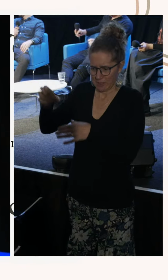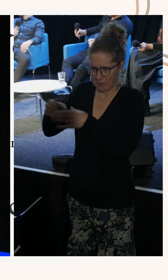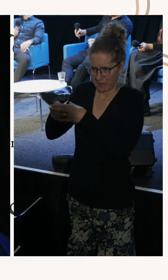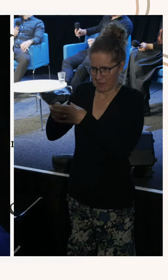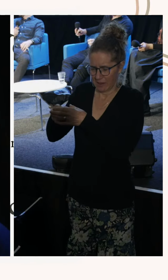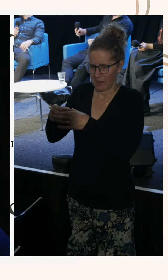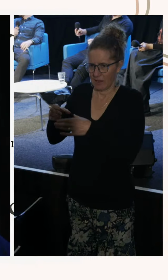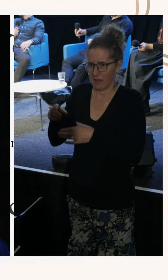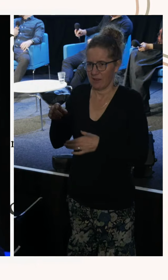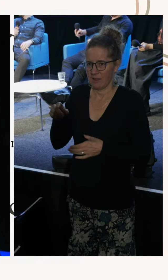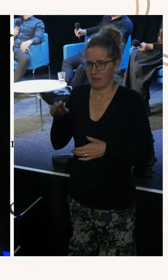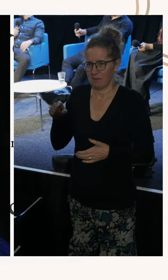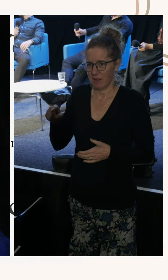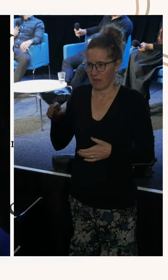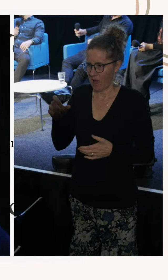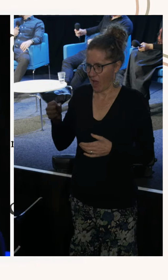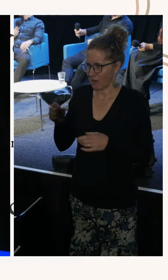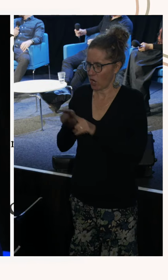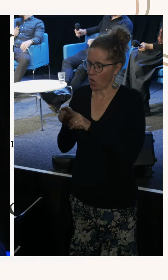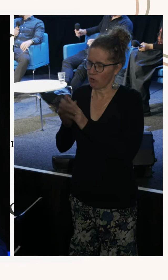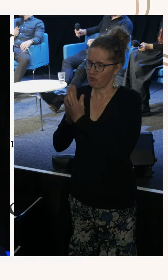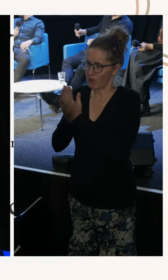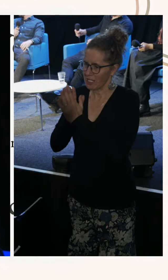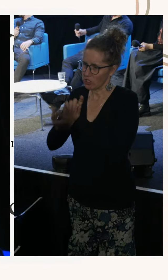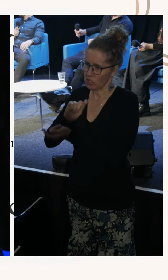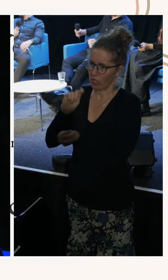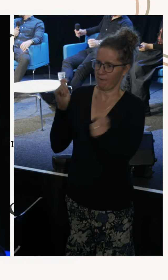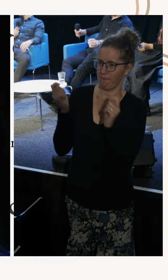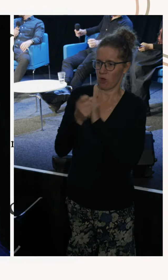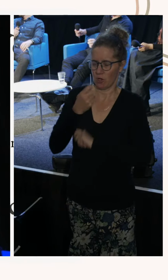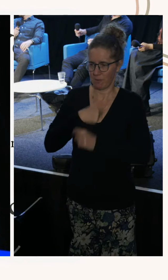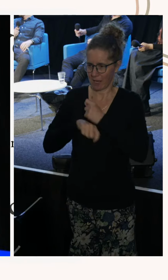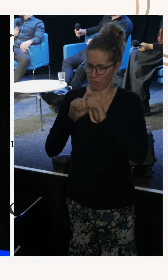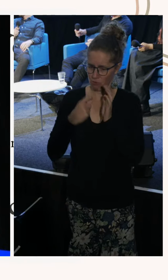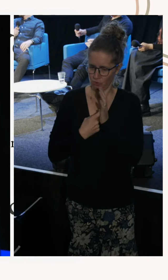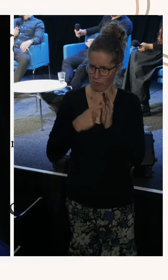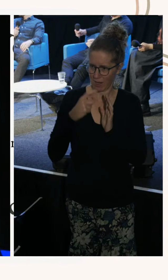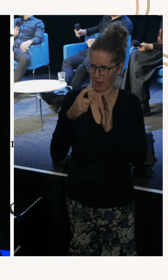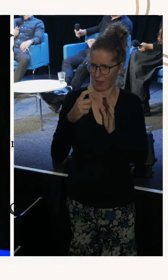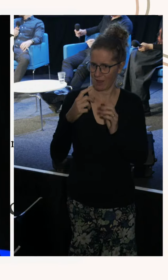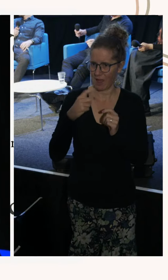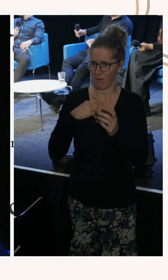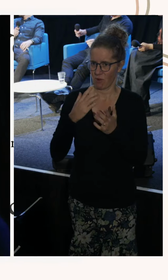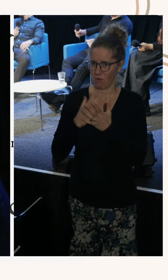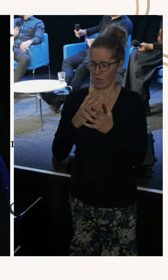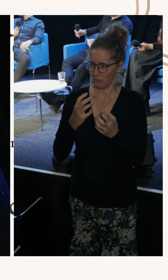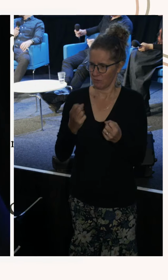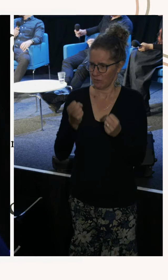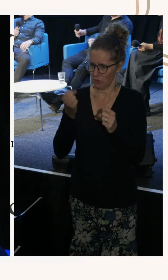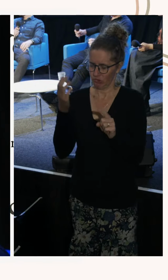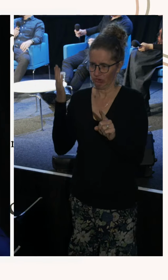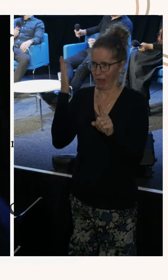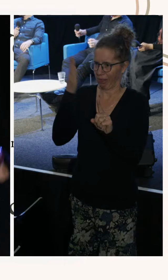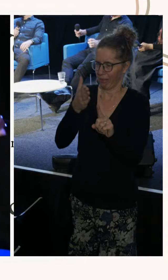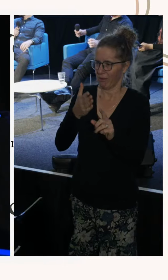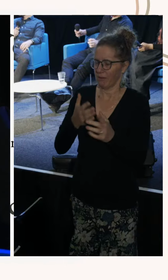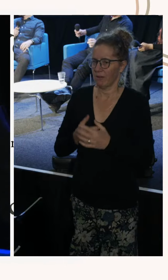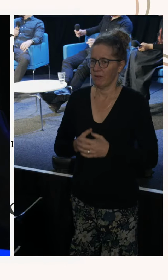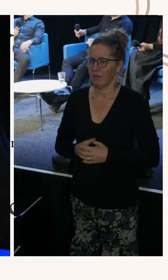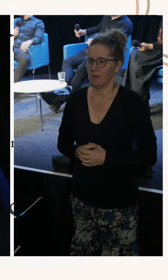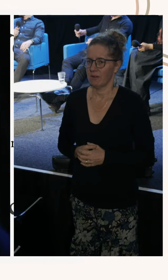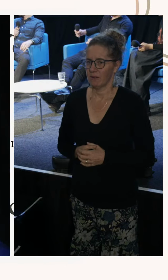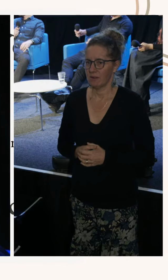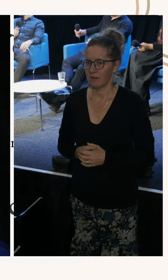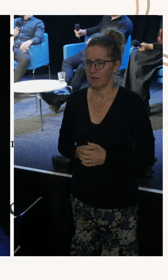and had a religious conversion, swung over to Catholicism and had this sort of apocalyptic kind of strain. But of course,